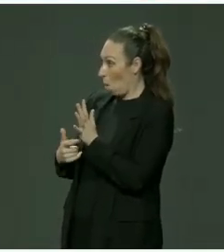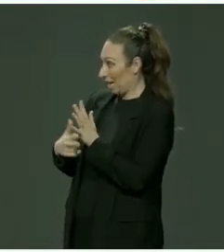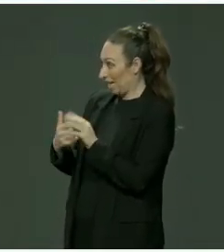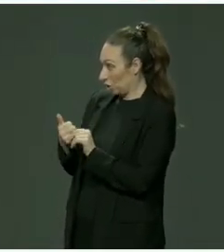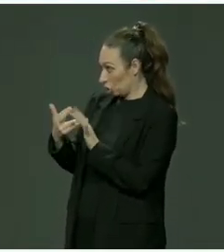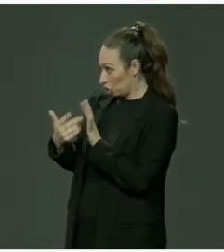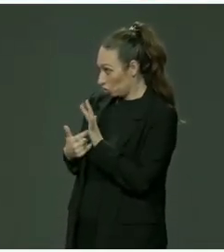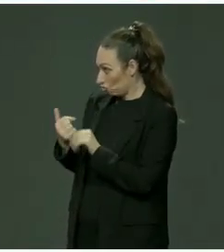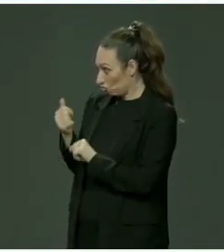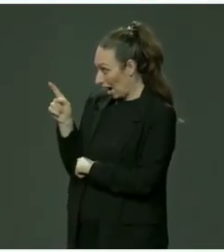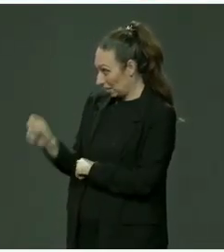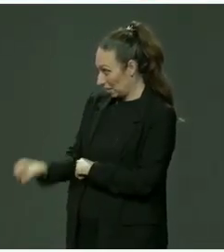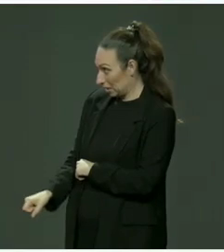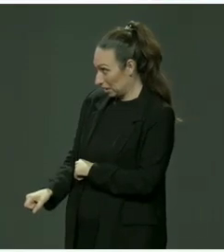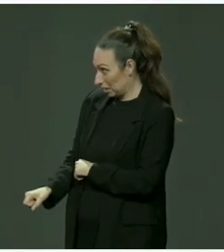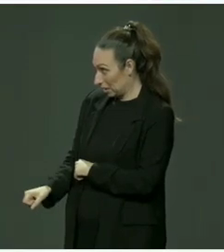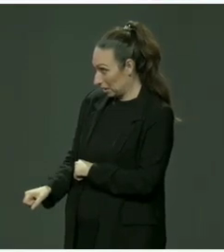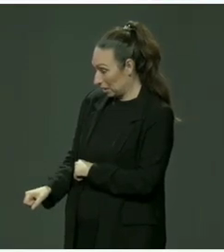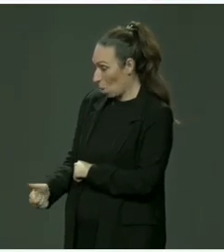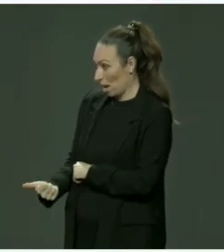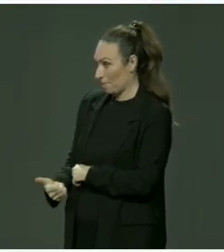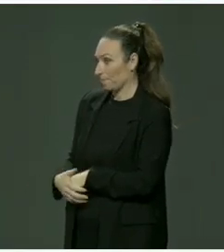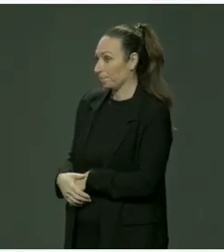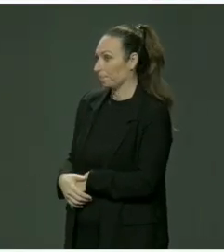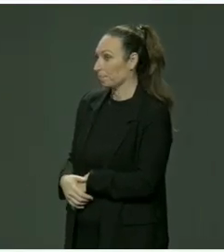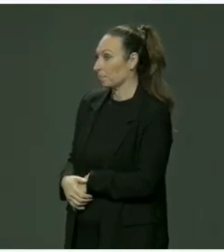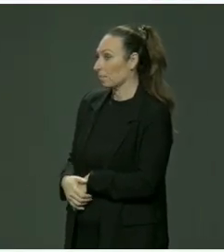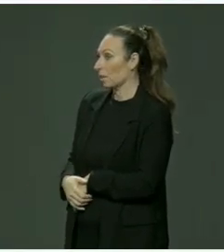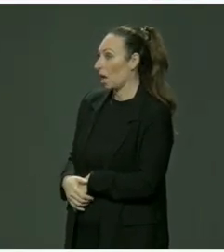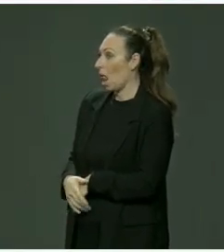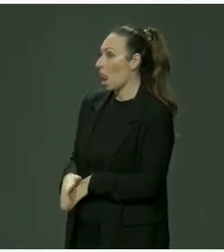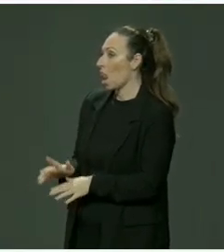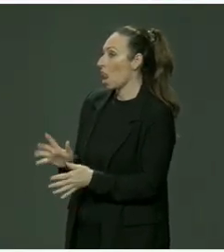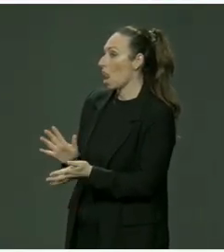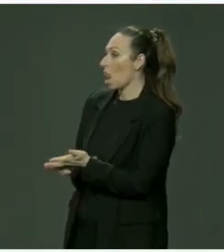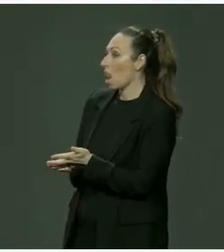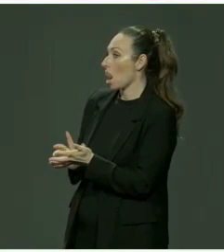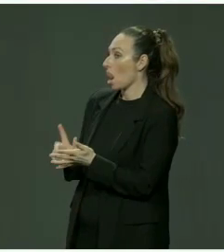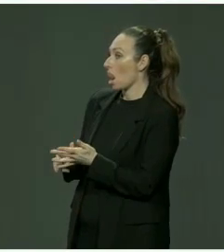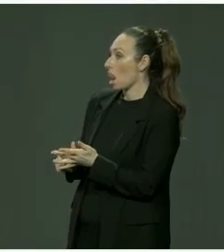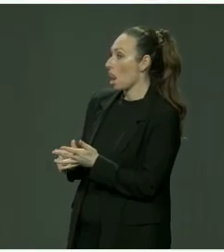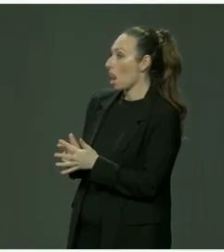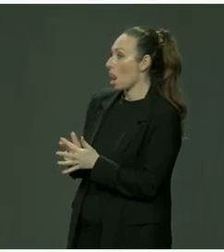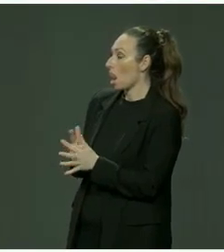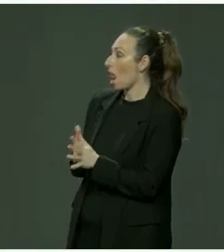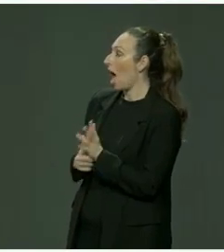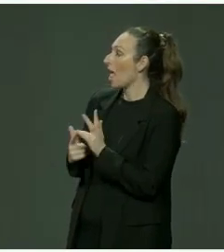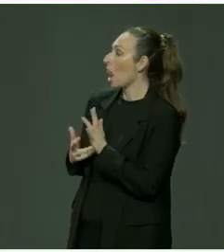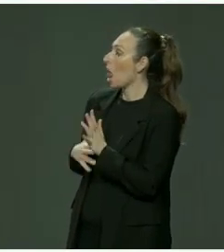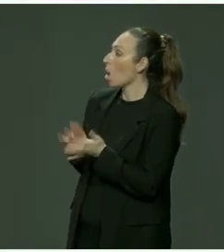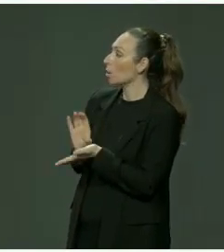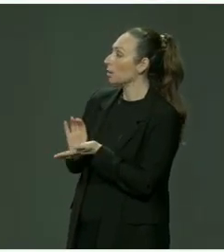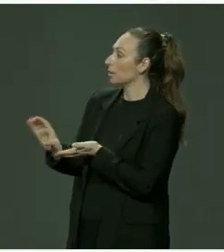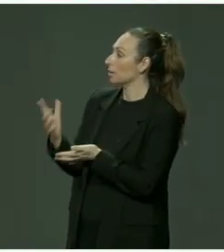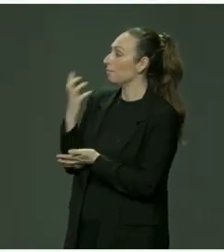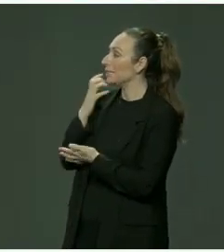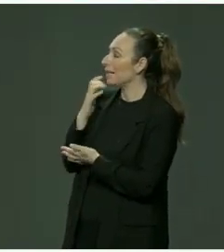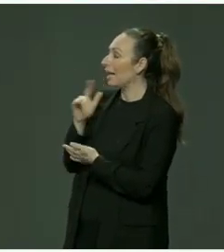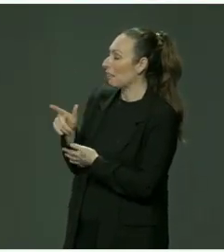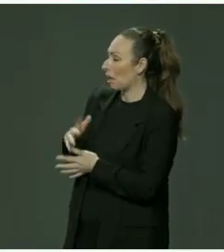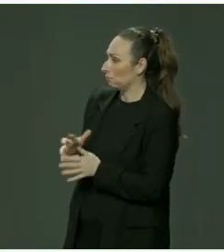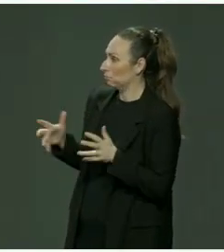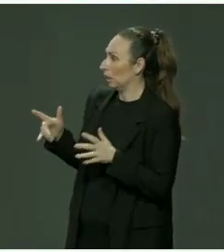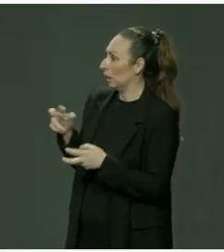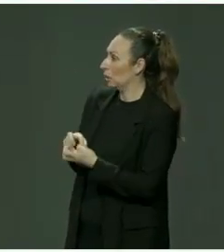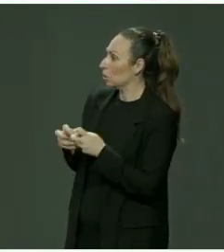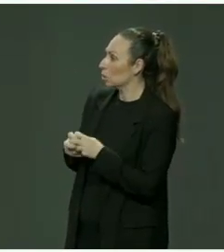but given that liar loans is such a big issue, I'm not sure where it comes from. Is it the auditor